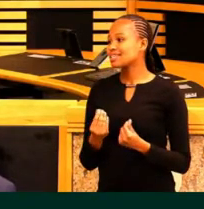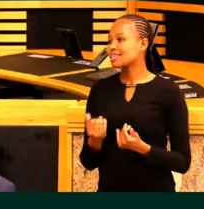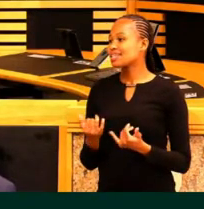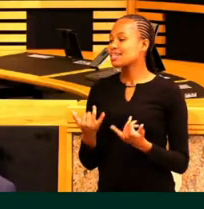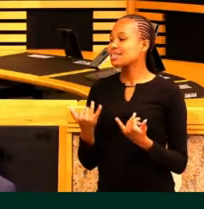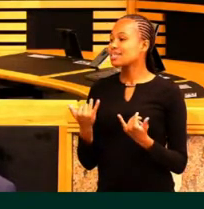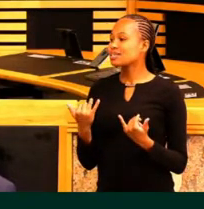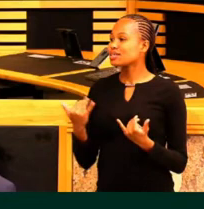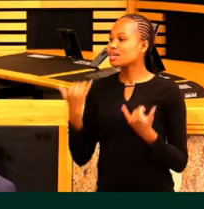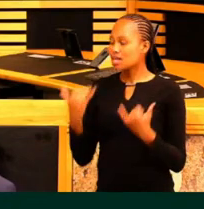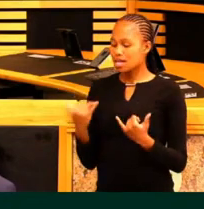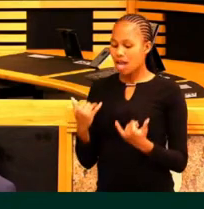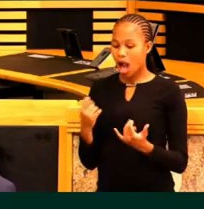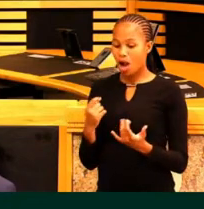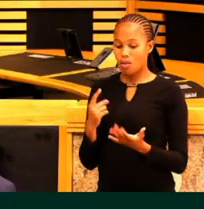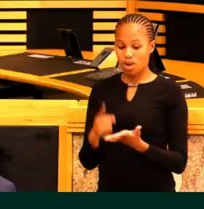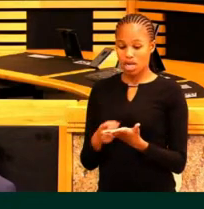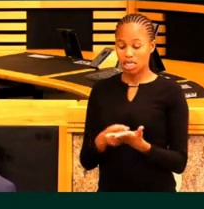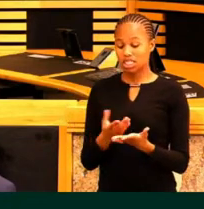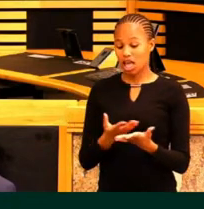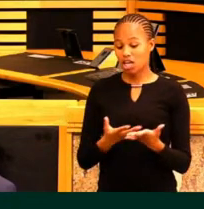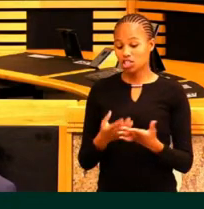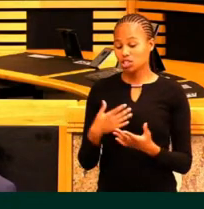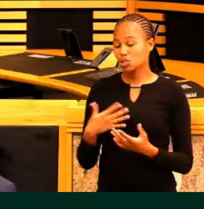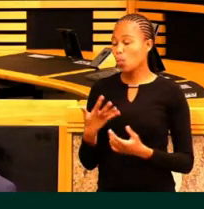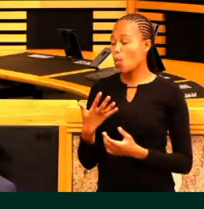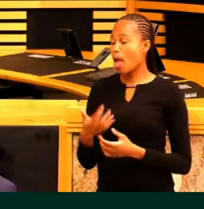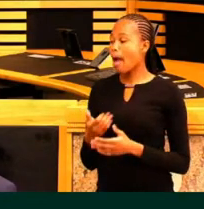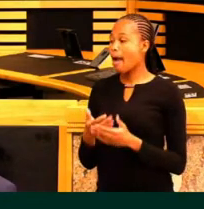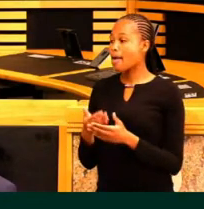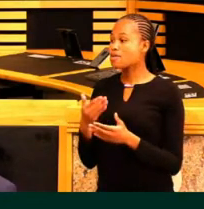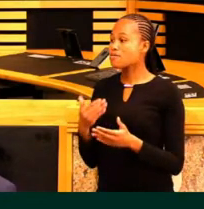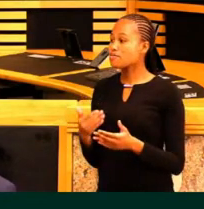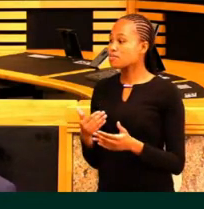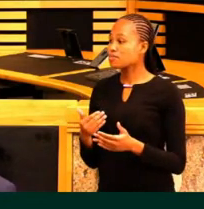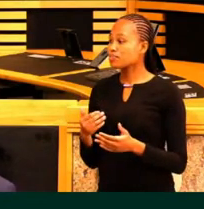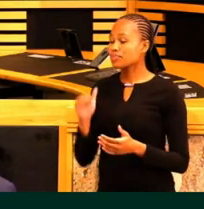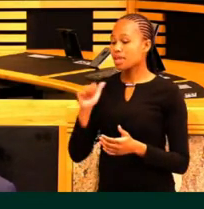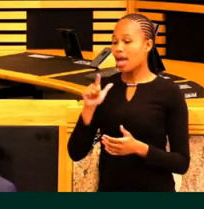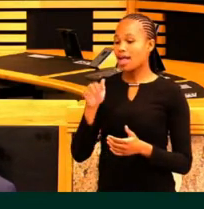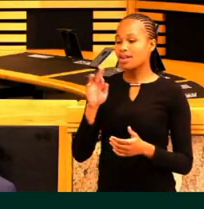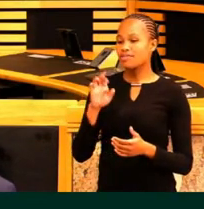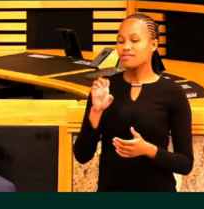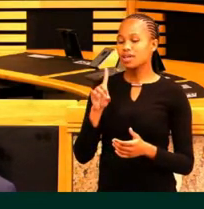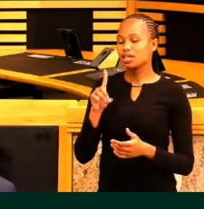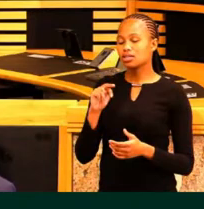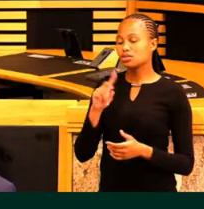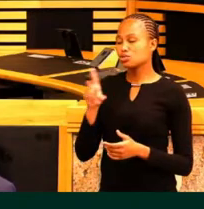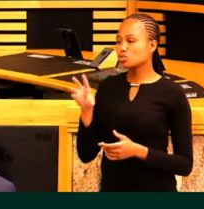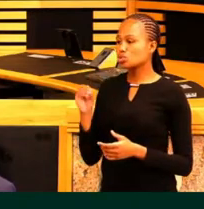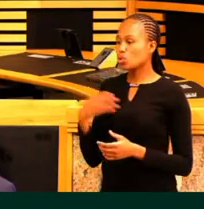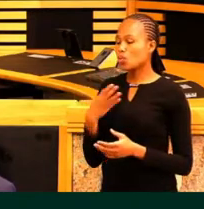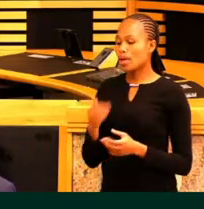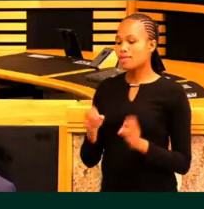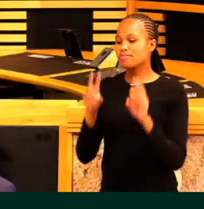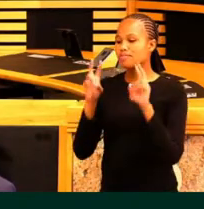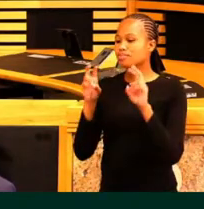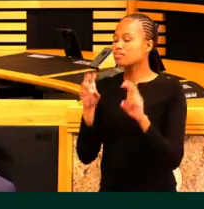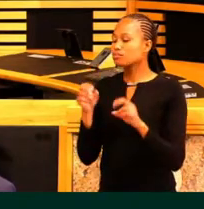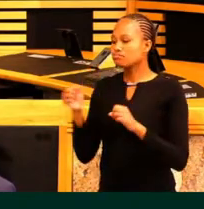these are the discussions that we have or we had as the Alfonso we have an issue a